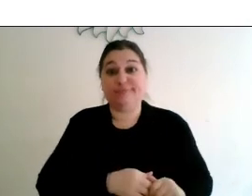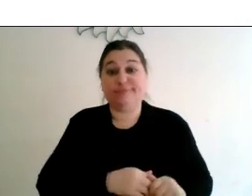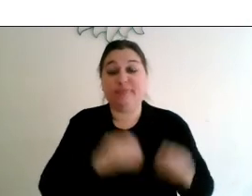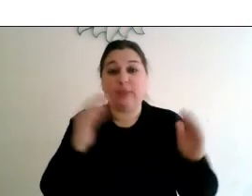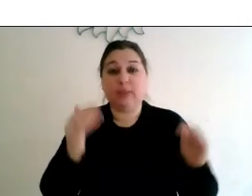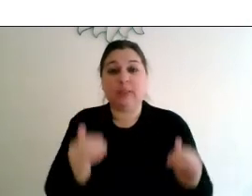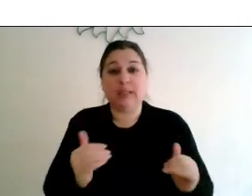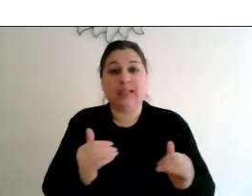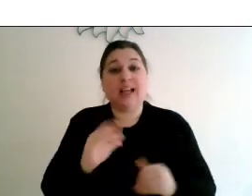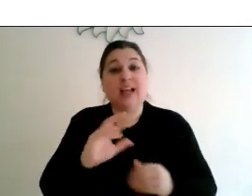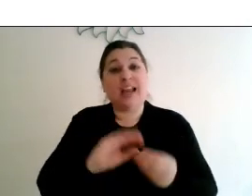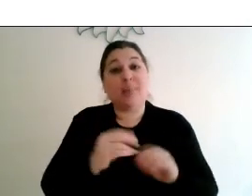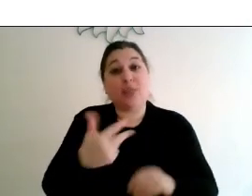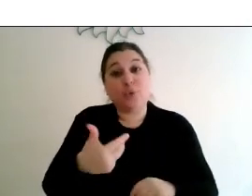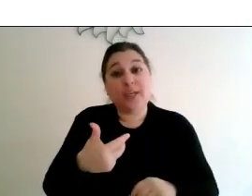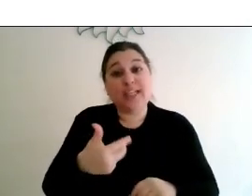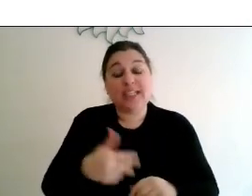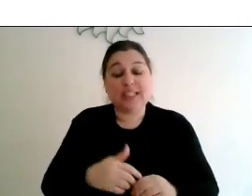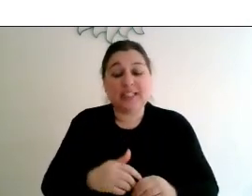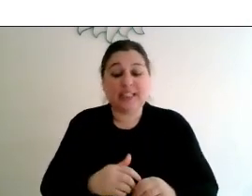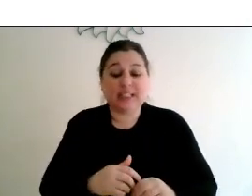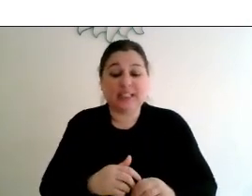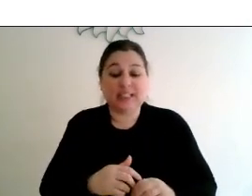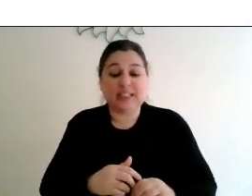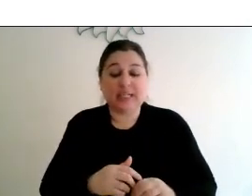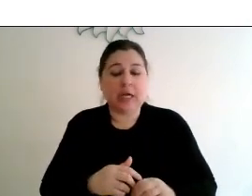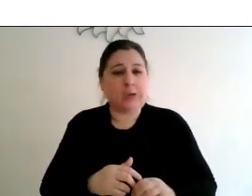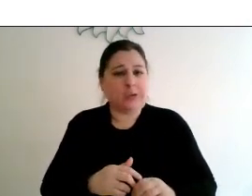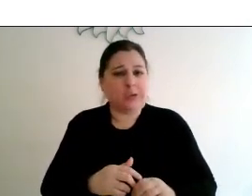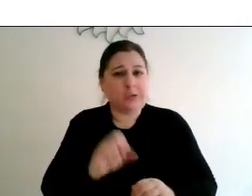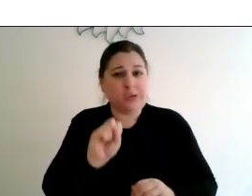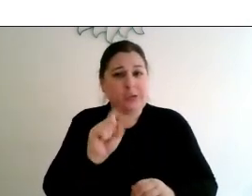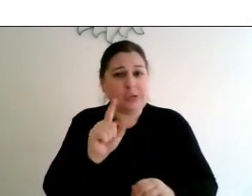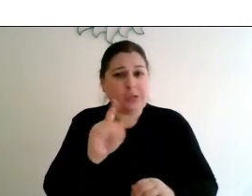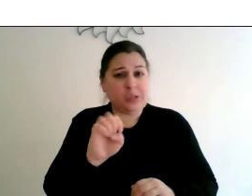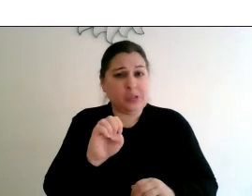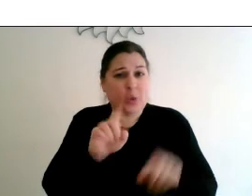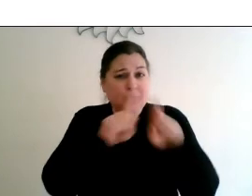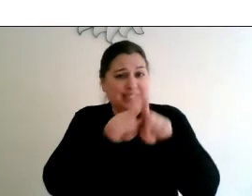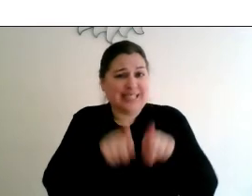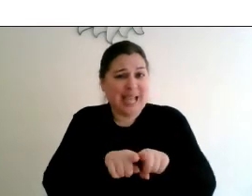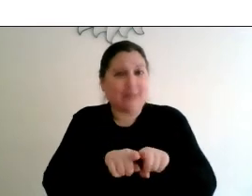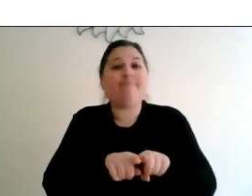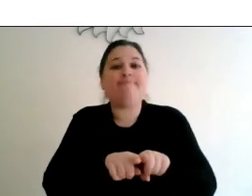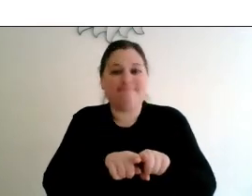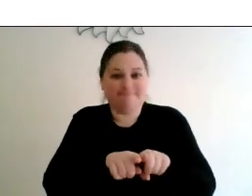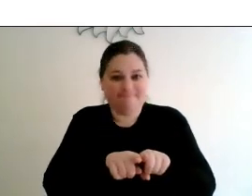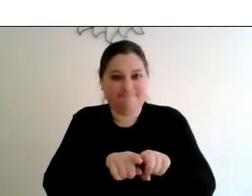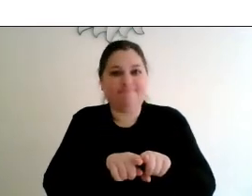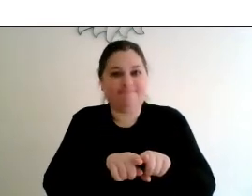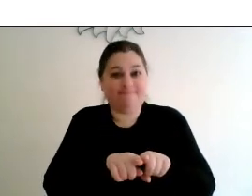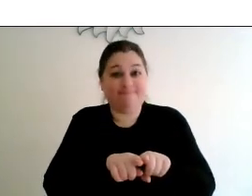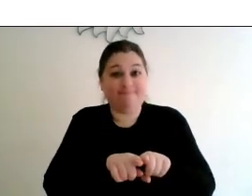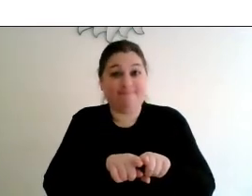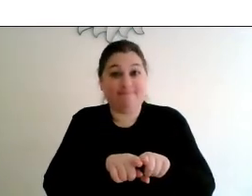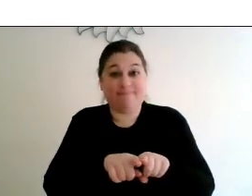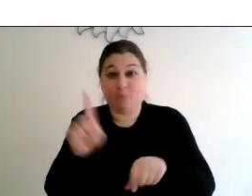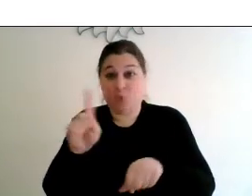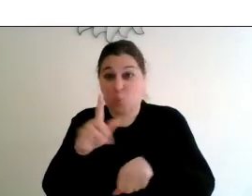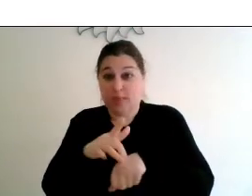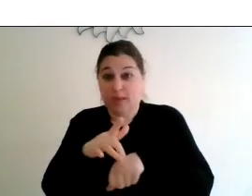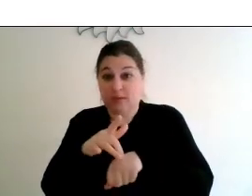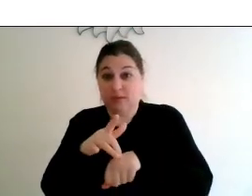Let's look at the last one. Do the equations have the same slope? Yes. Do they have the same